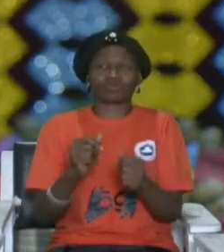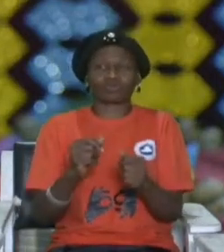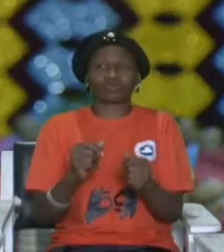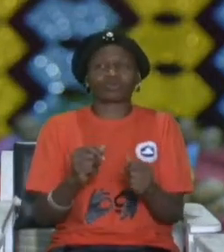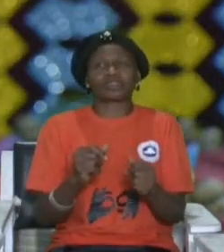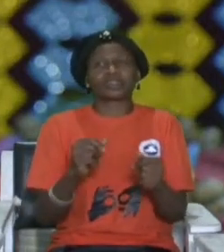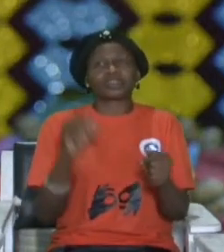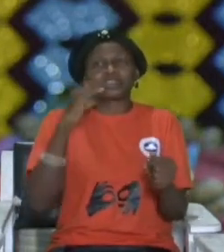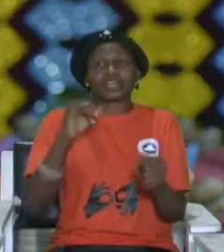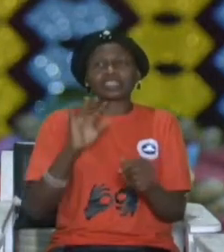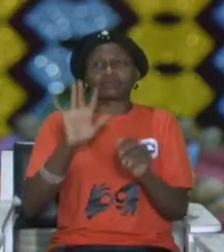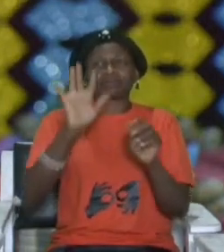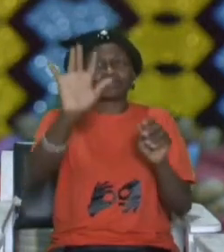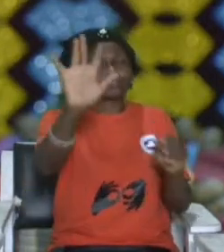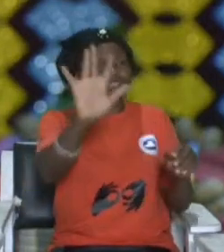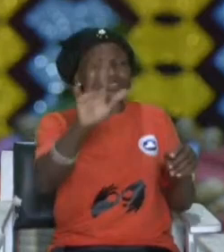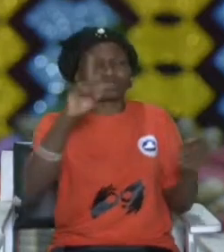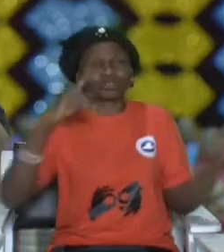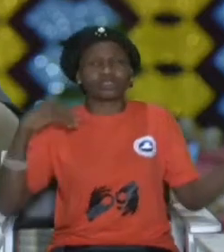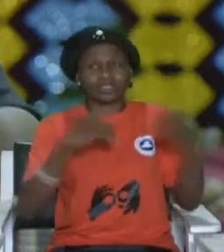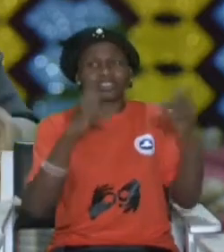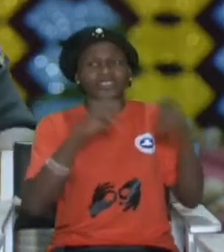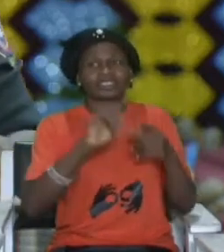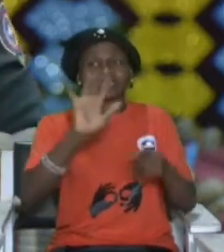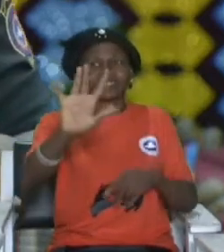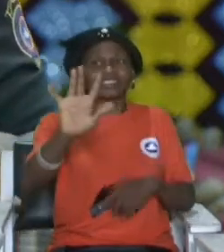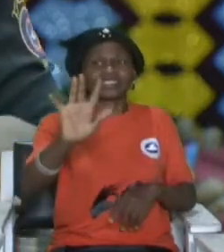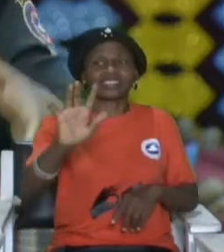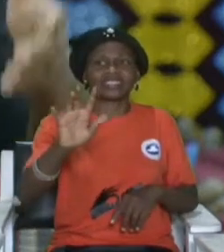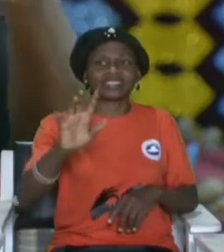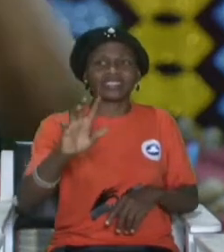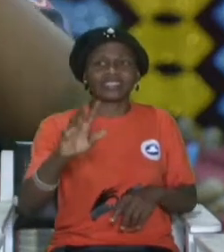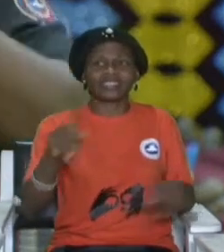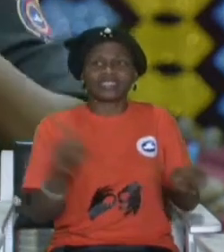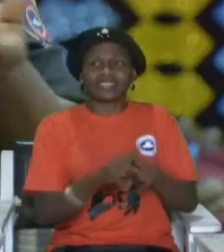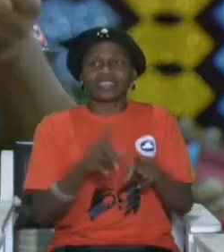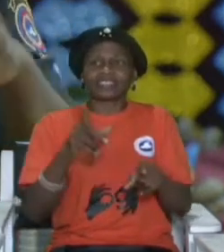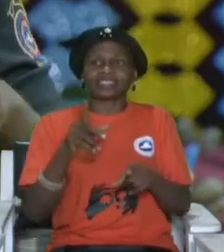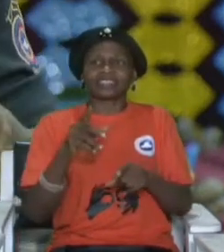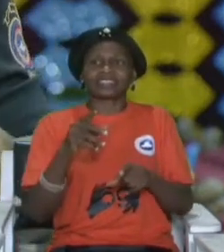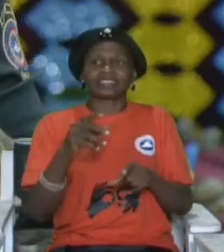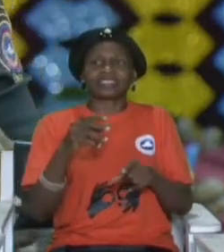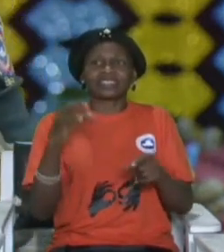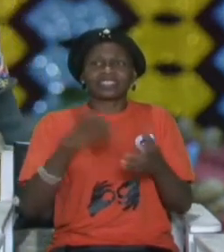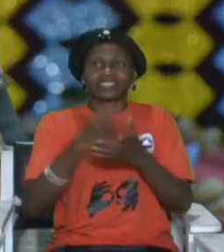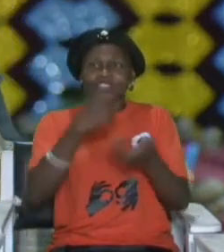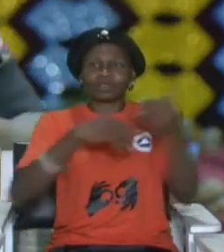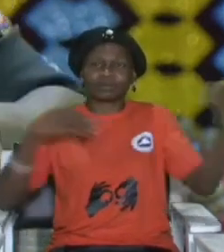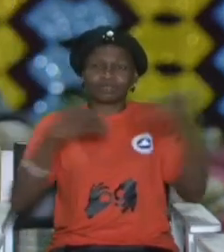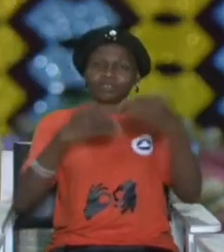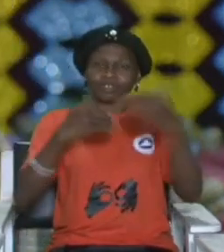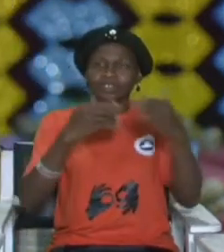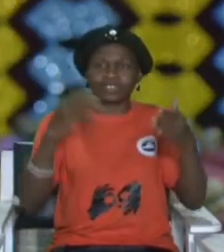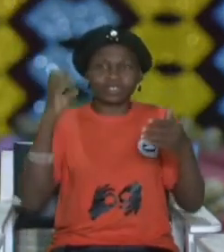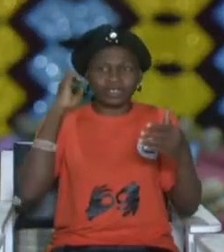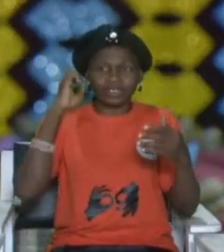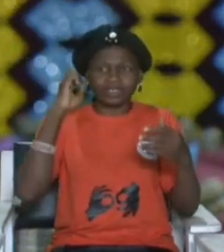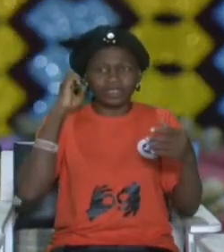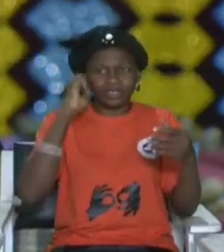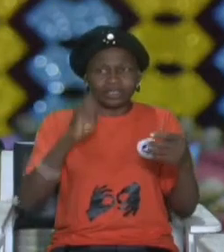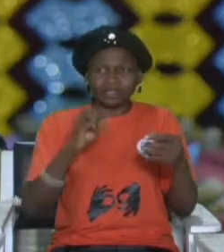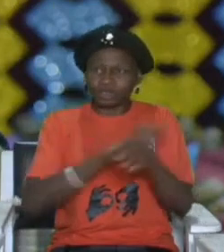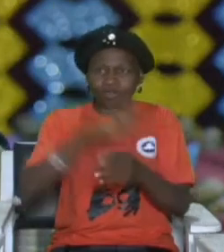he stretched out his hands towards the trailer. As the trailer came closer and closer and he was not reducing his